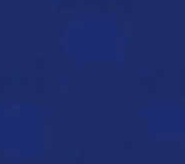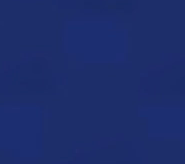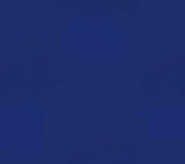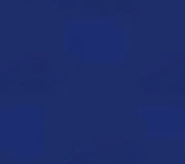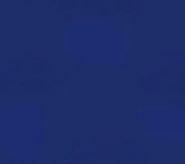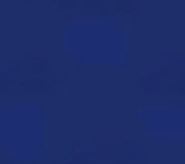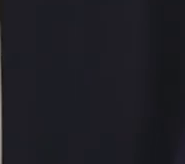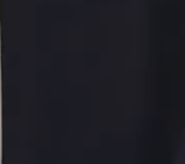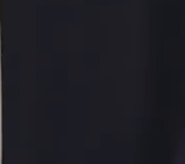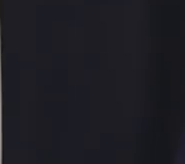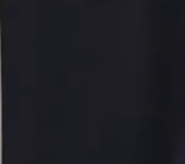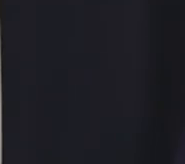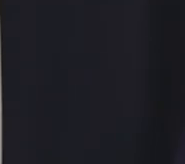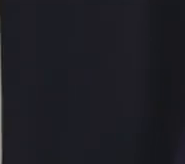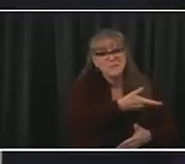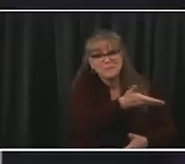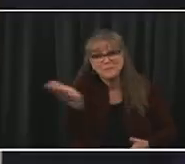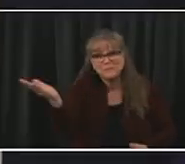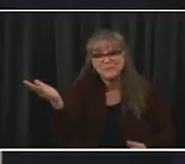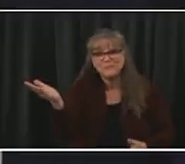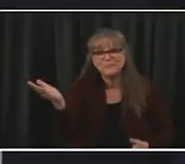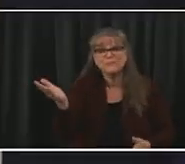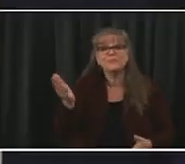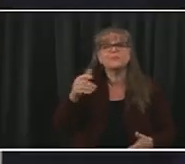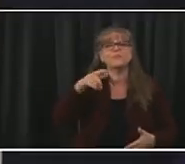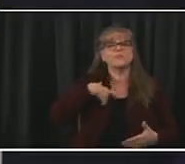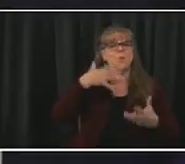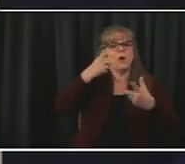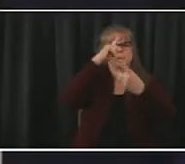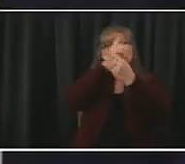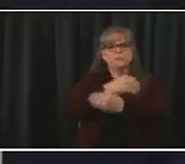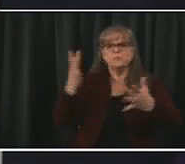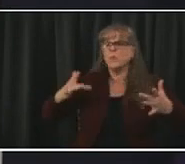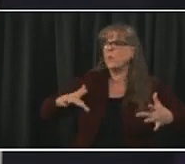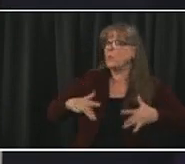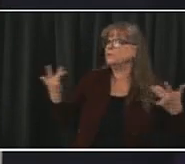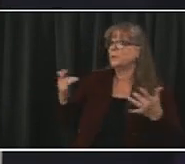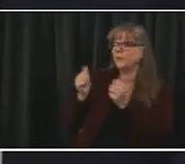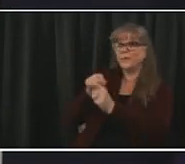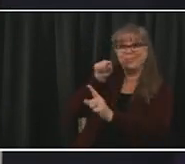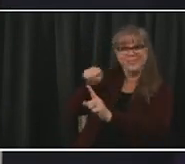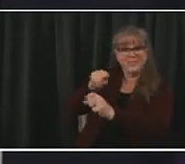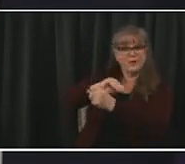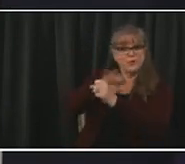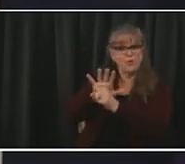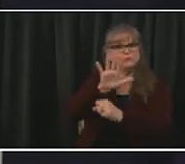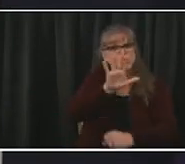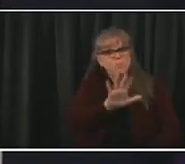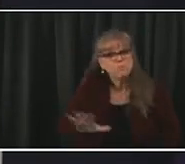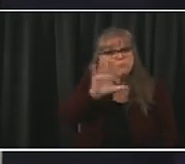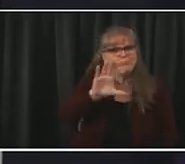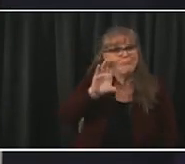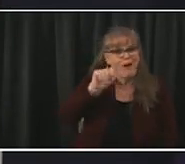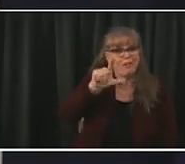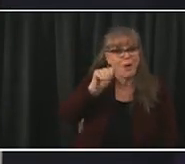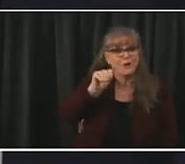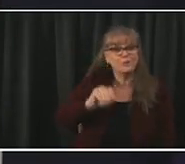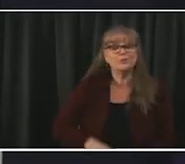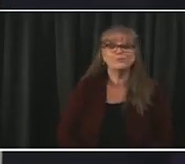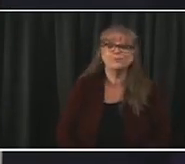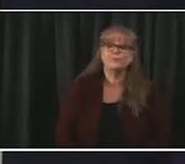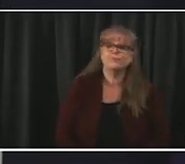Everybody, for a update on where we are with COVID-19 in Colorado. I want to start by acknowledging that we've lost